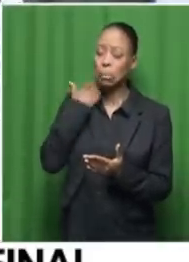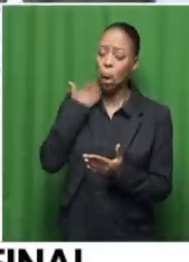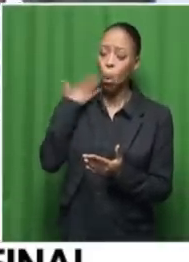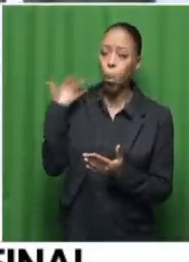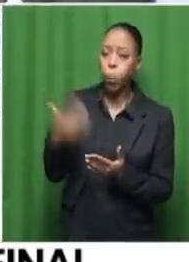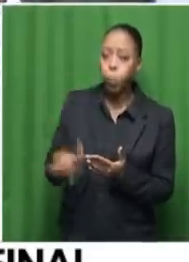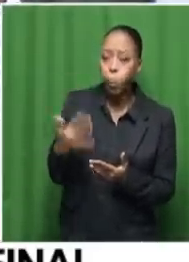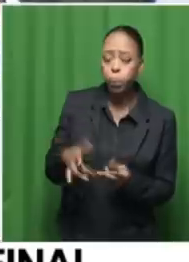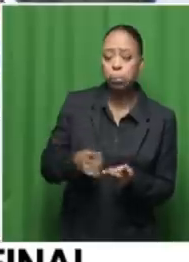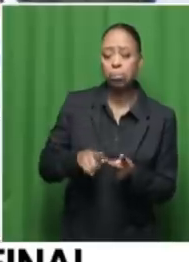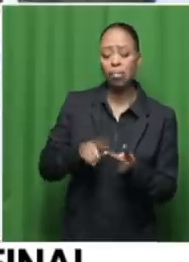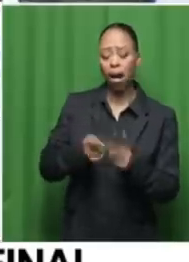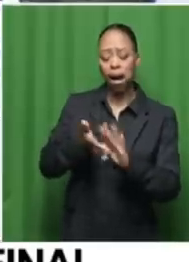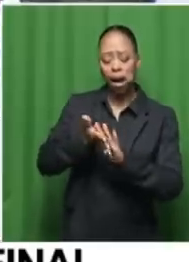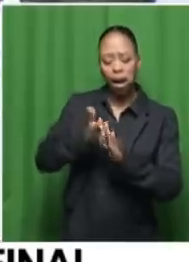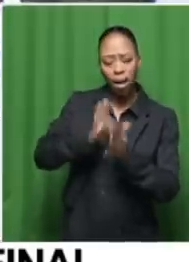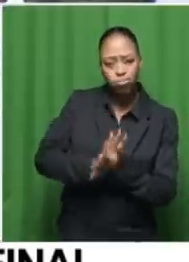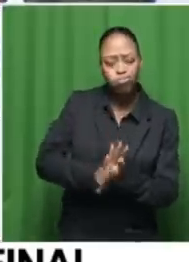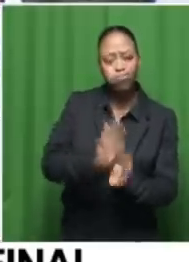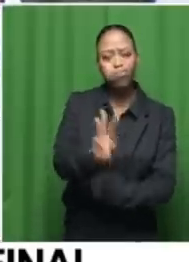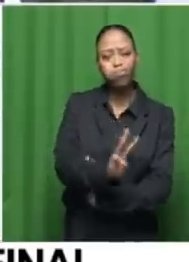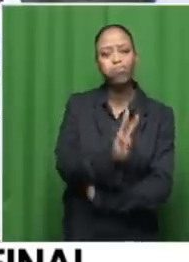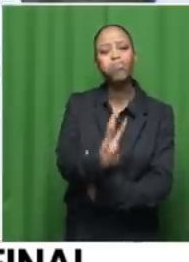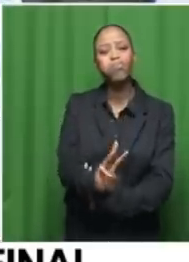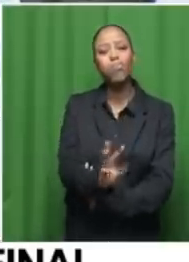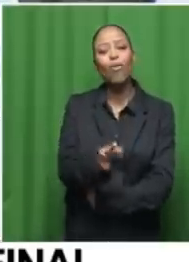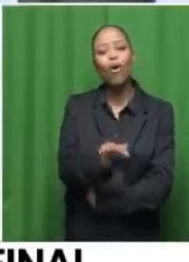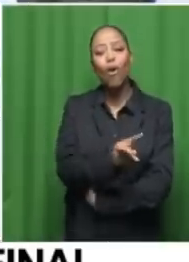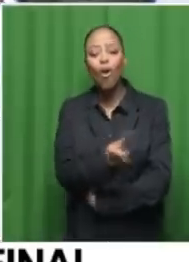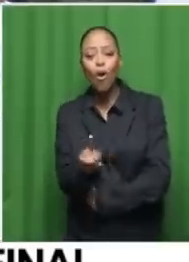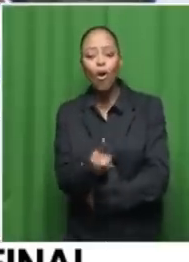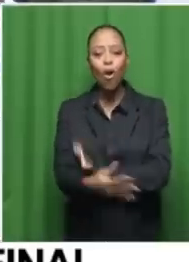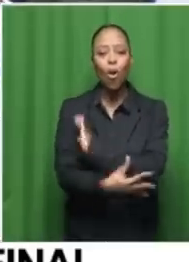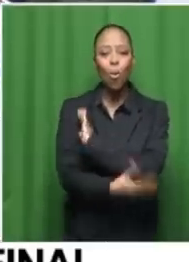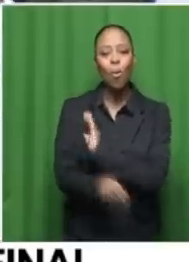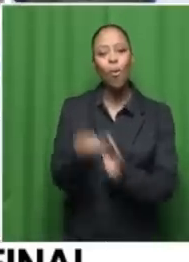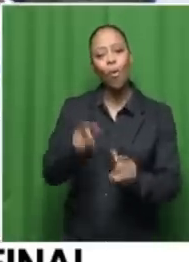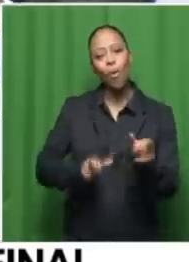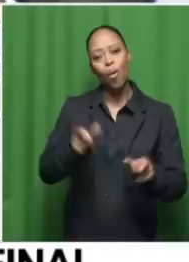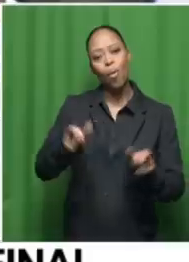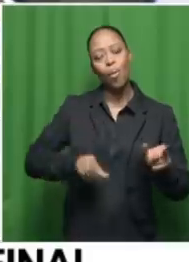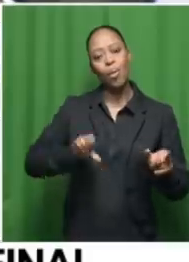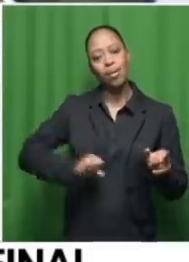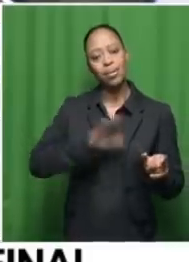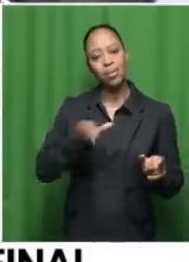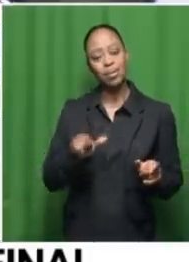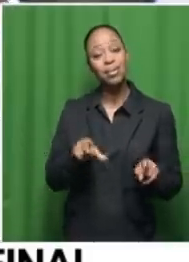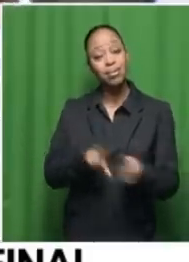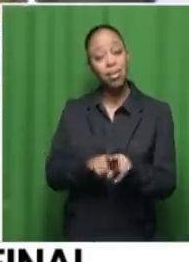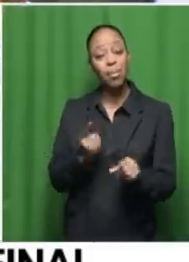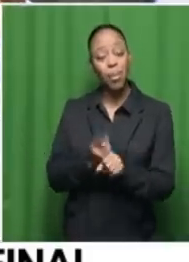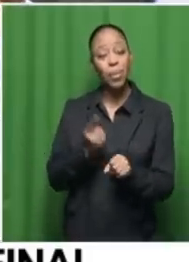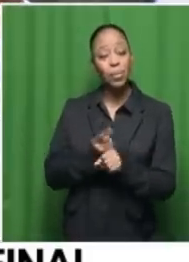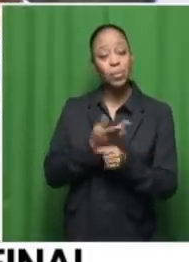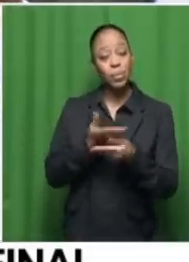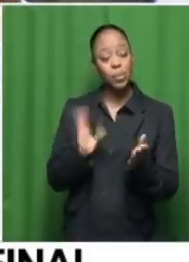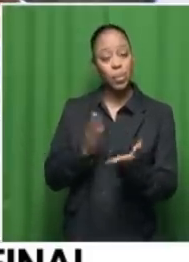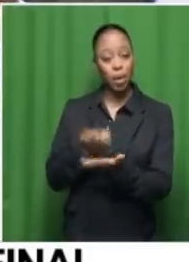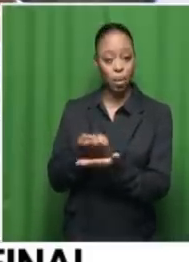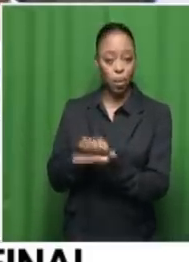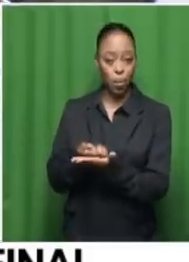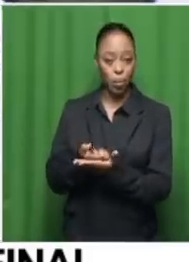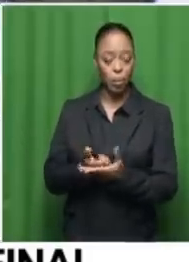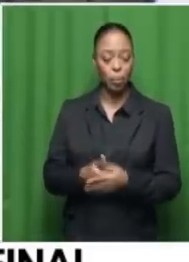quite disastrous for the well-being of poor people in South Africa and indeed the entire